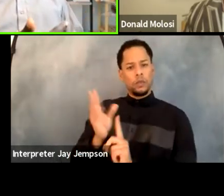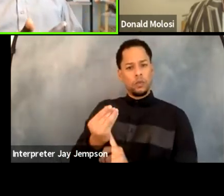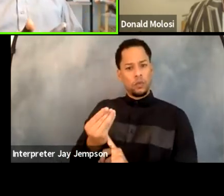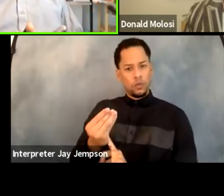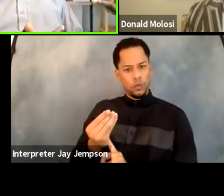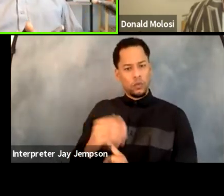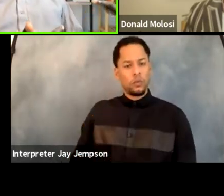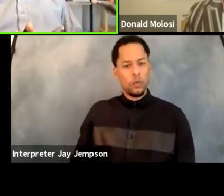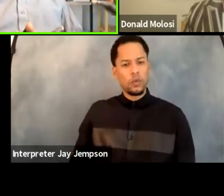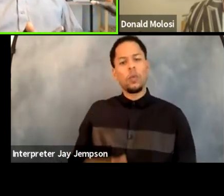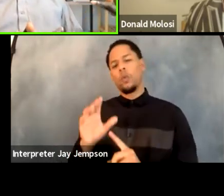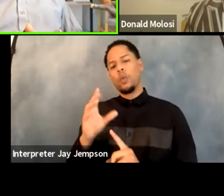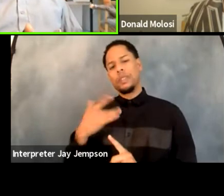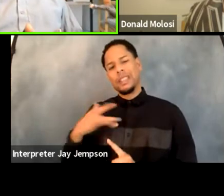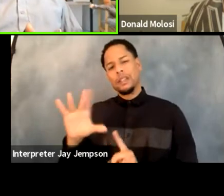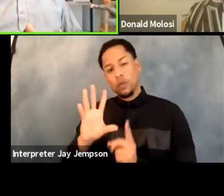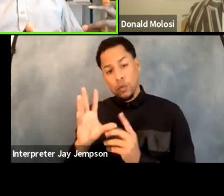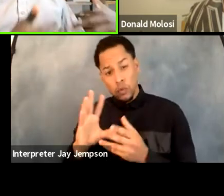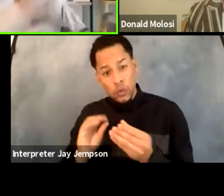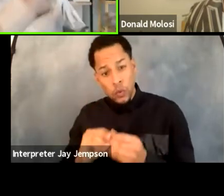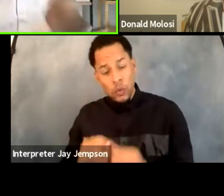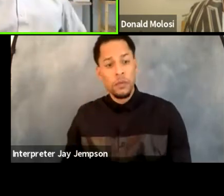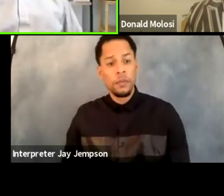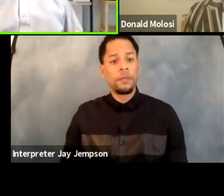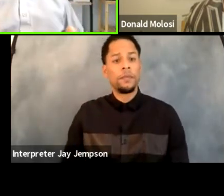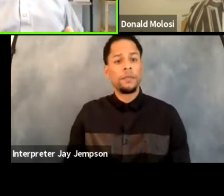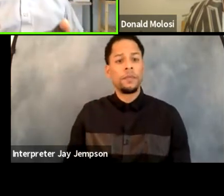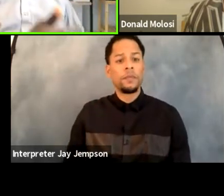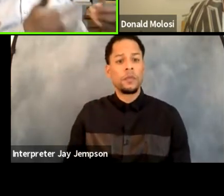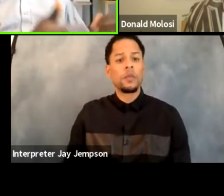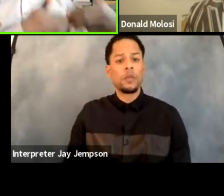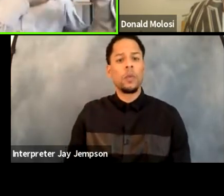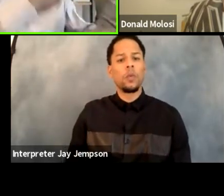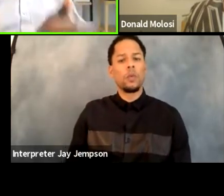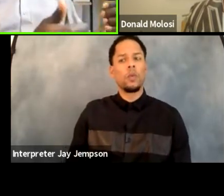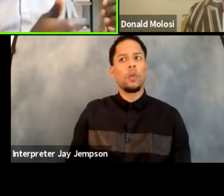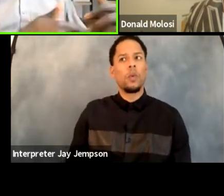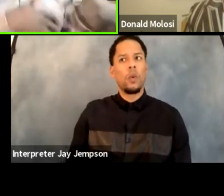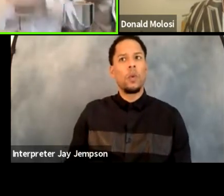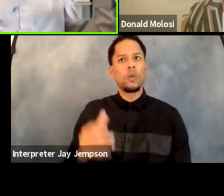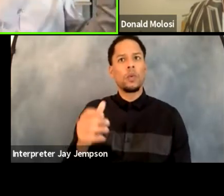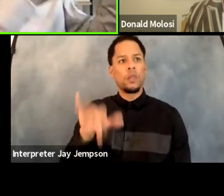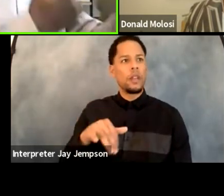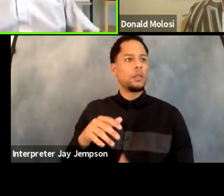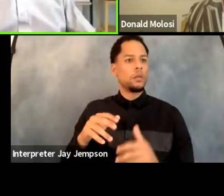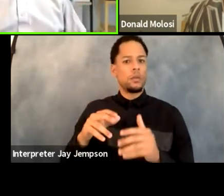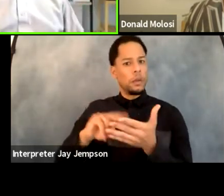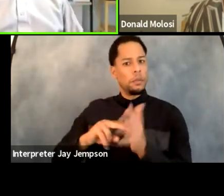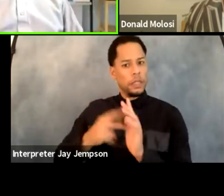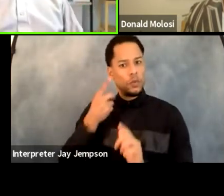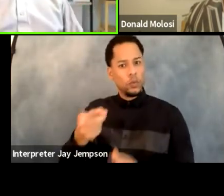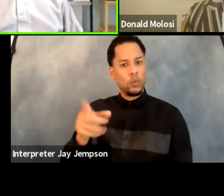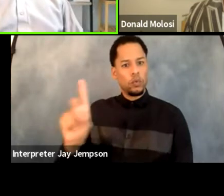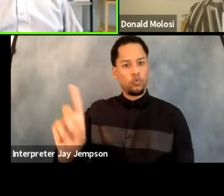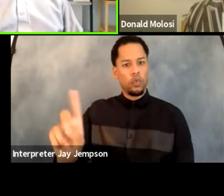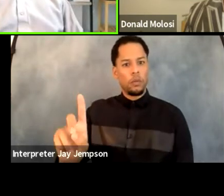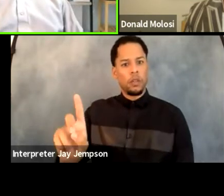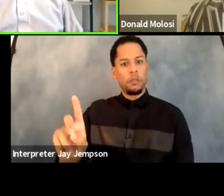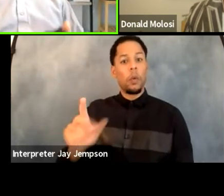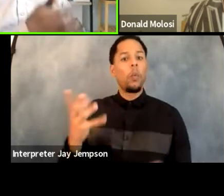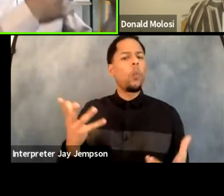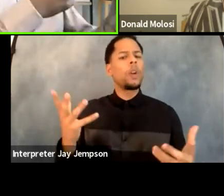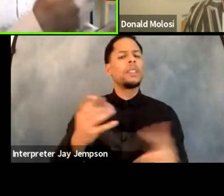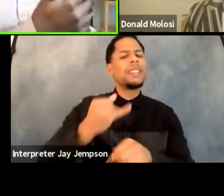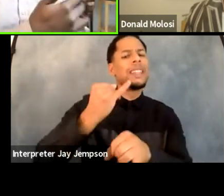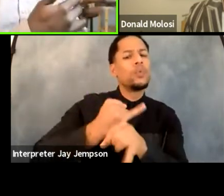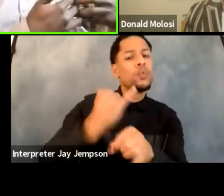it means that, you know, the what it means to dramaturg. But then beyond that, an institutional dramaturg, right?